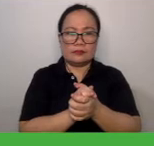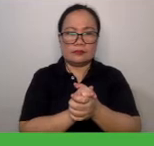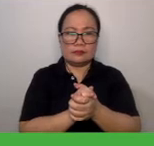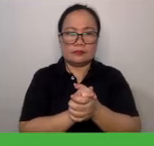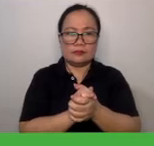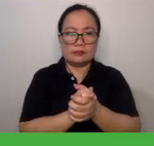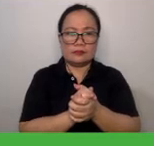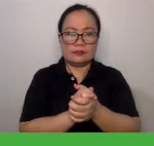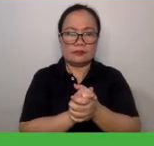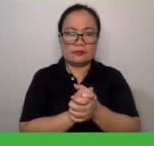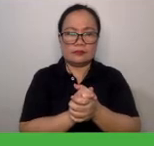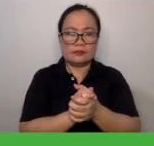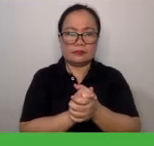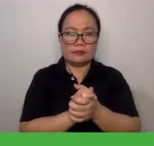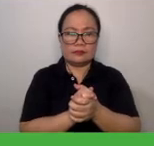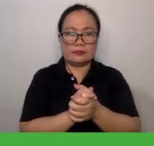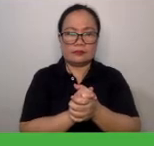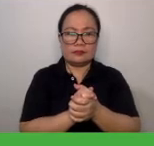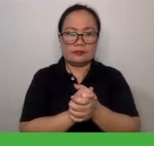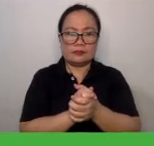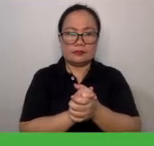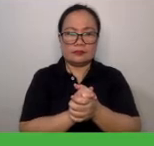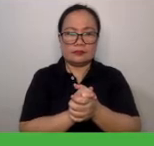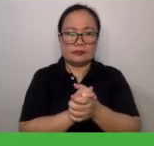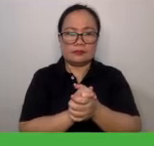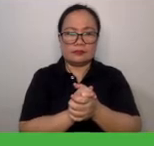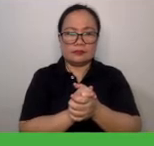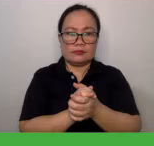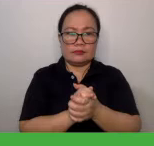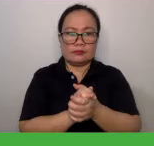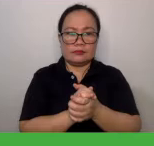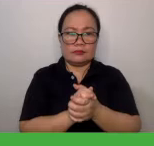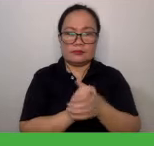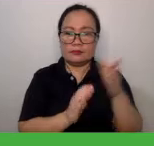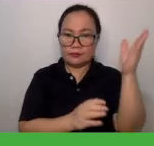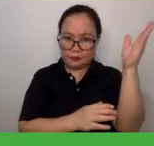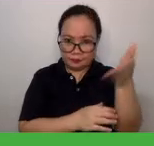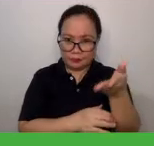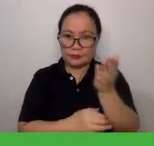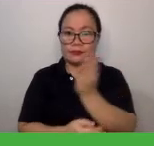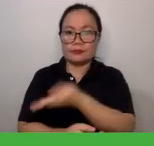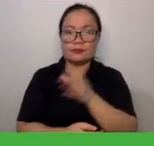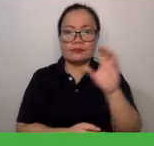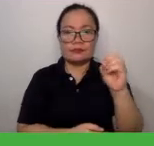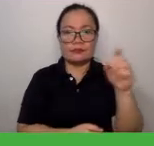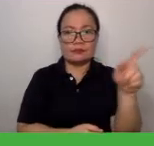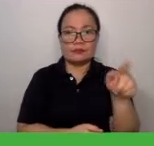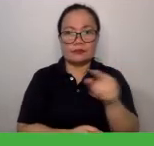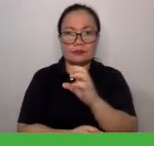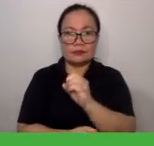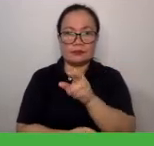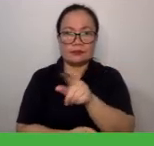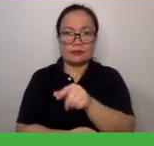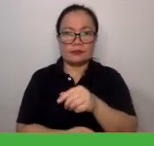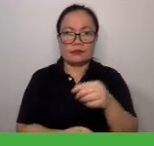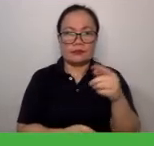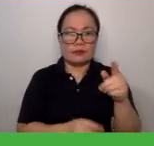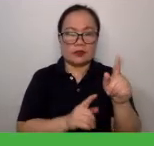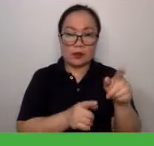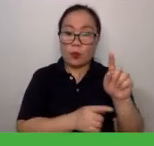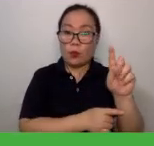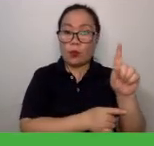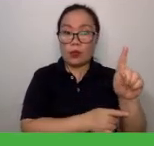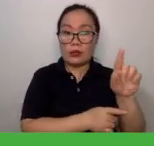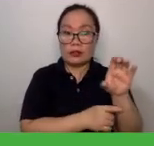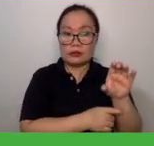yung ounce mo ang 16. Okay. So, we now have, makakancel natin yung ounce, and then we will have